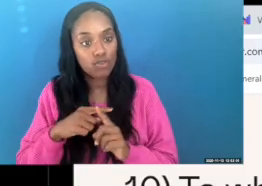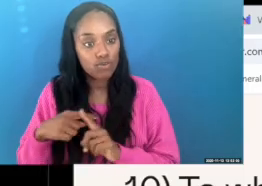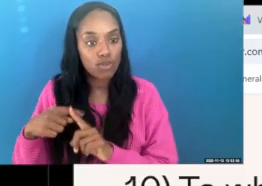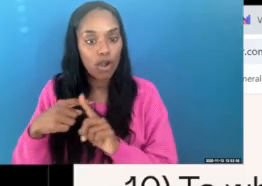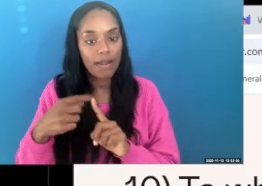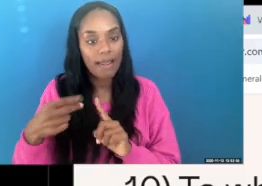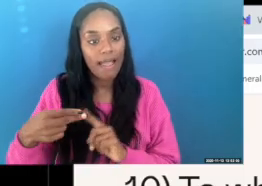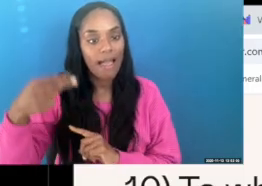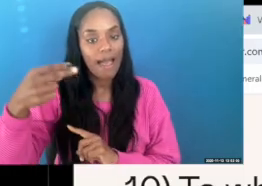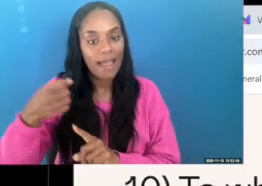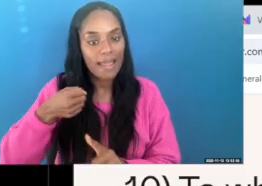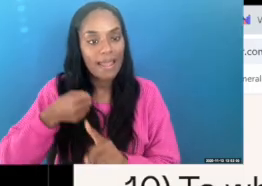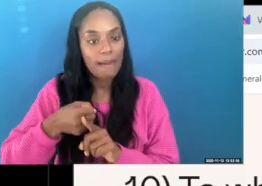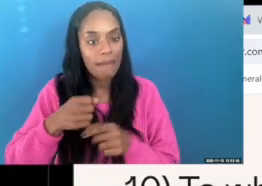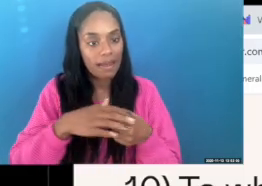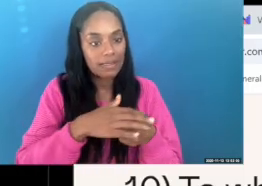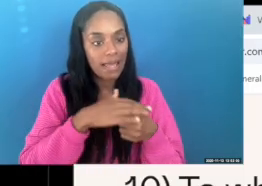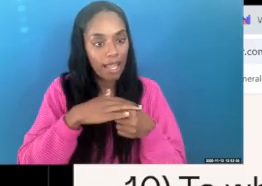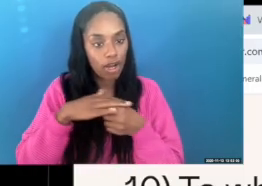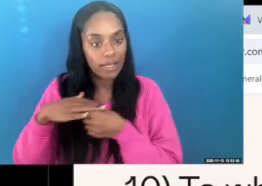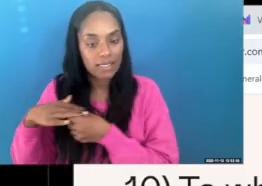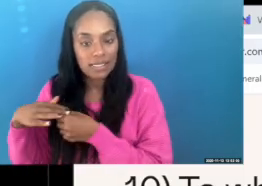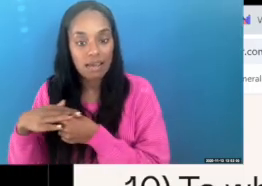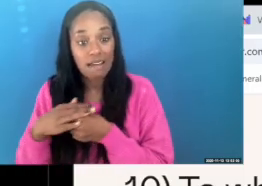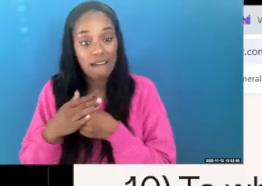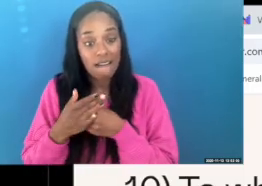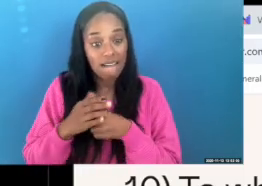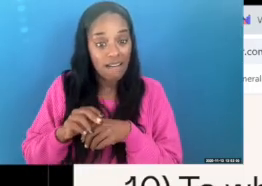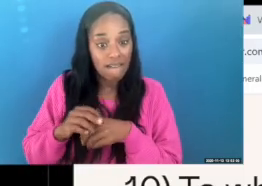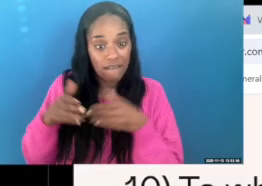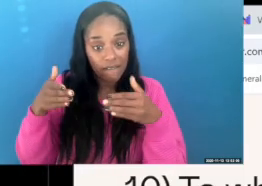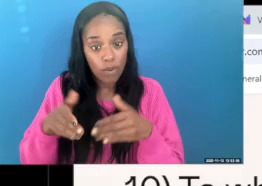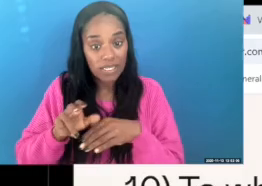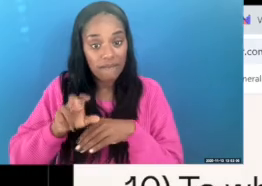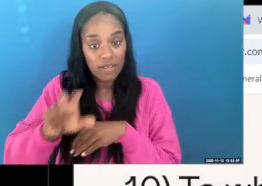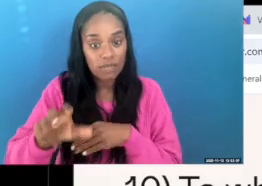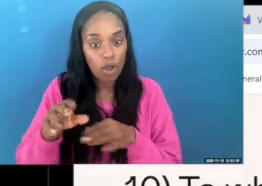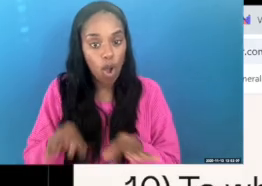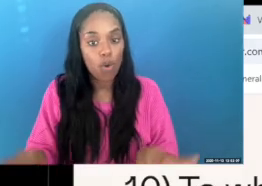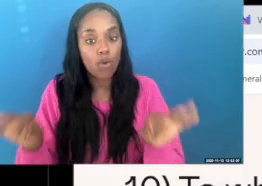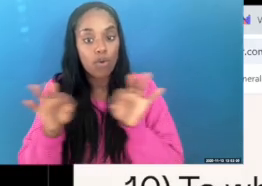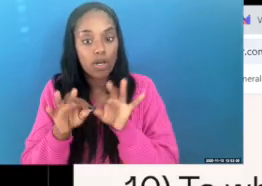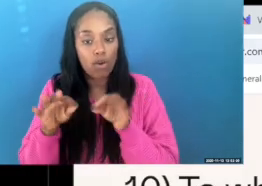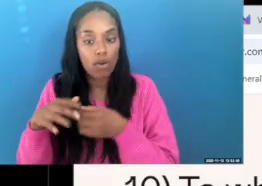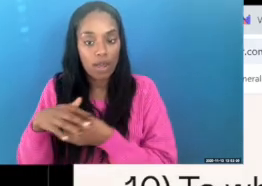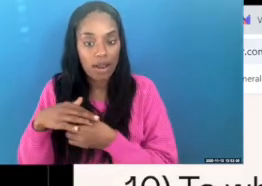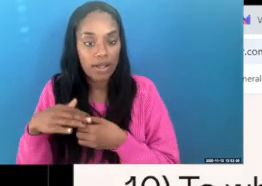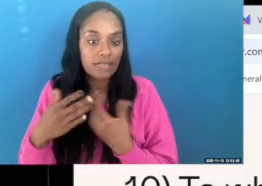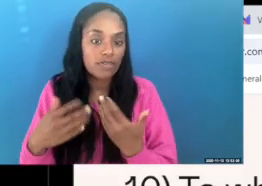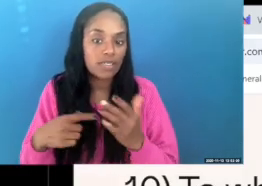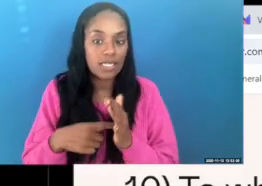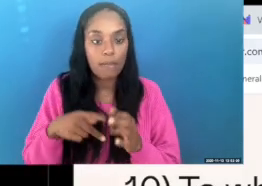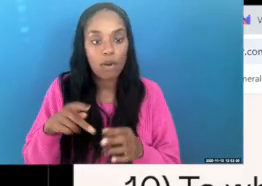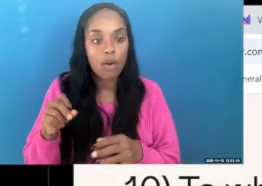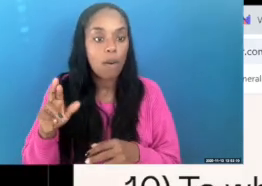portfolio moving forward in terms of just policy development. And then lastly, we would really encourage you guys to